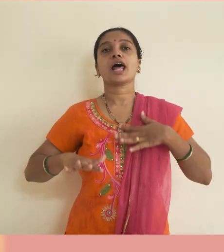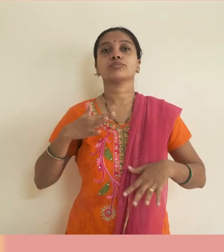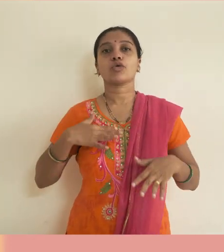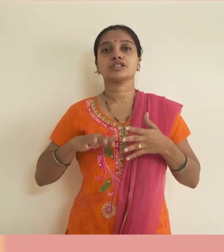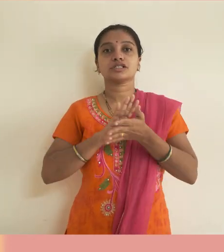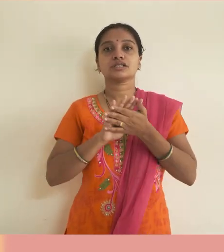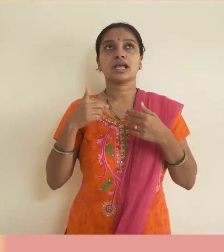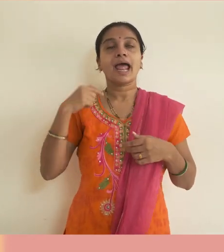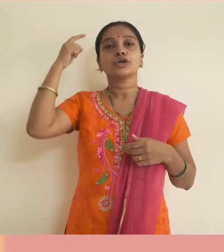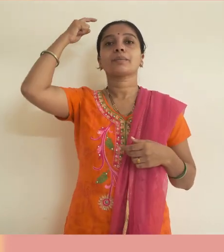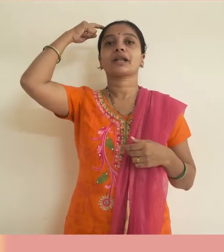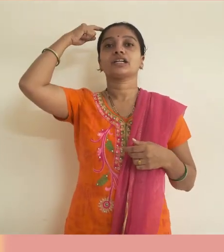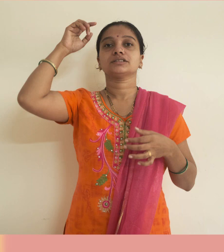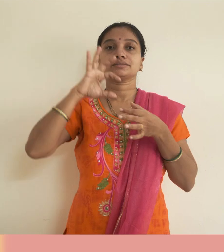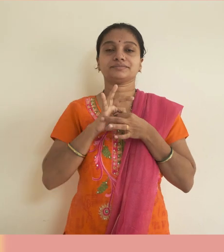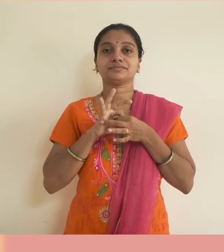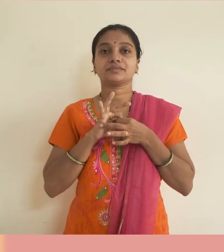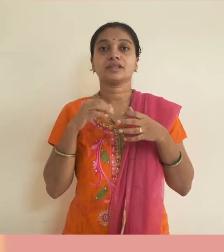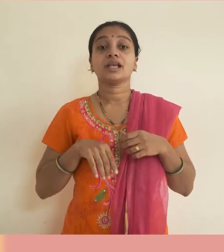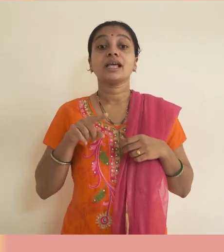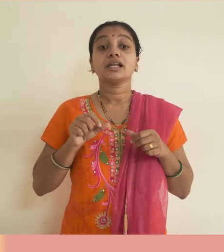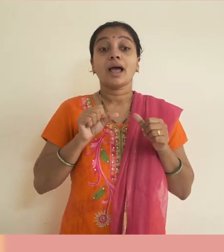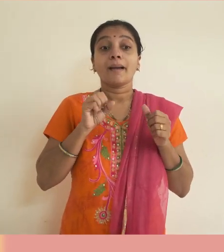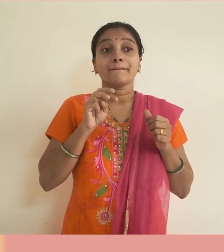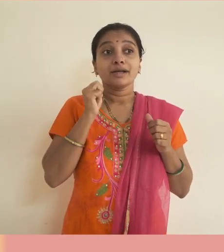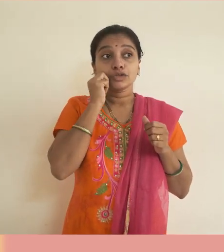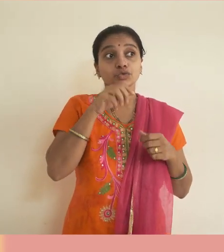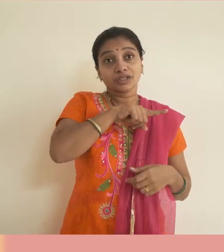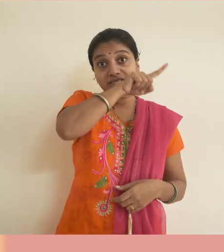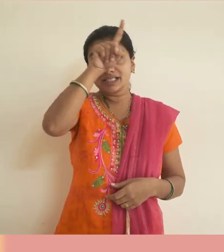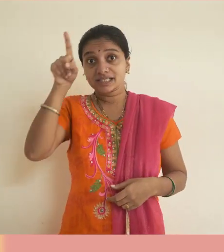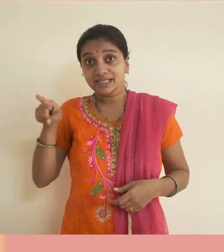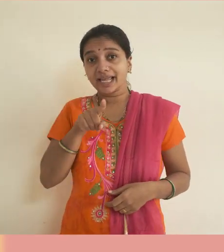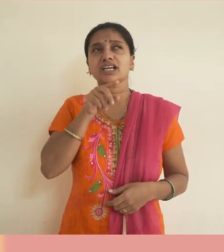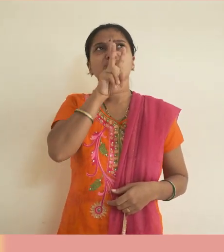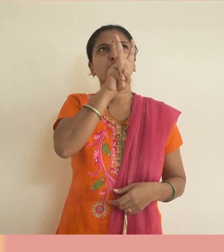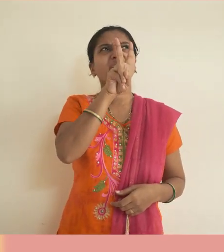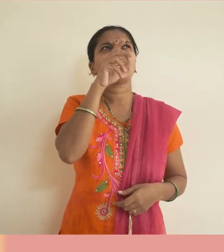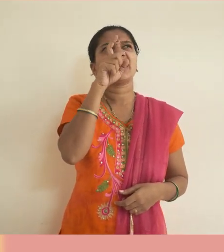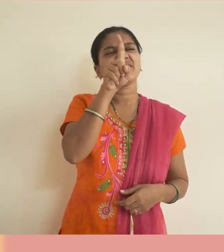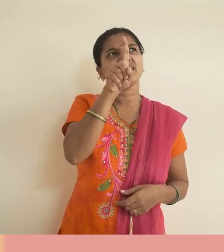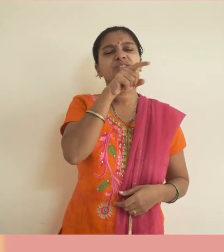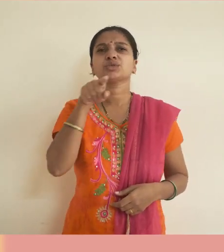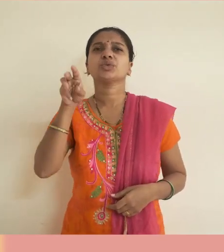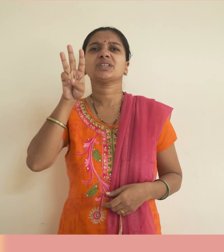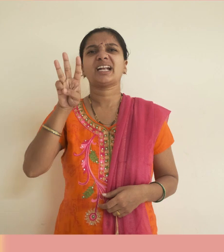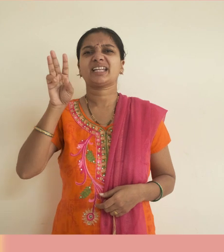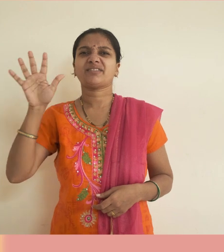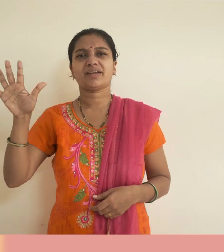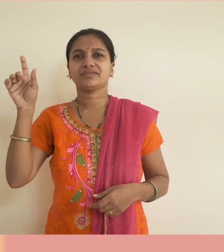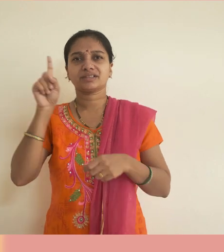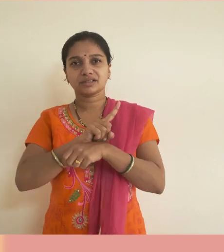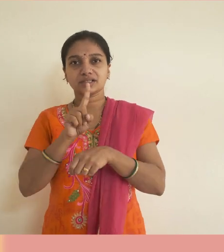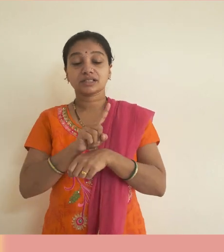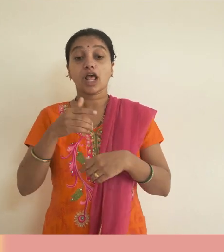hormones released from the brain. An average menstrual cycle's duration is 21 to 35